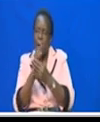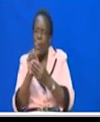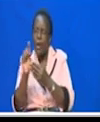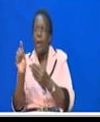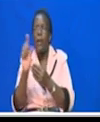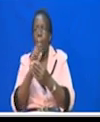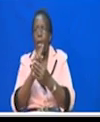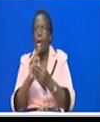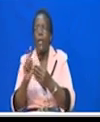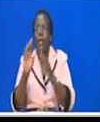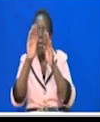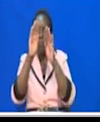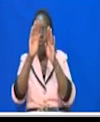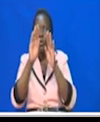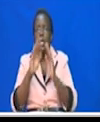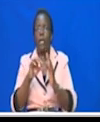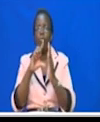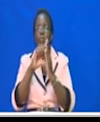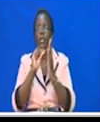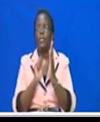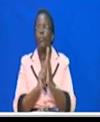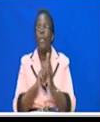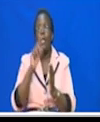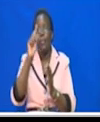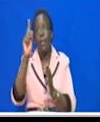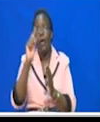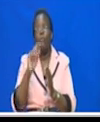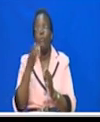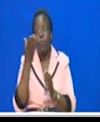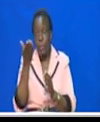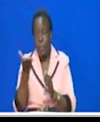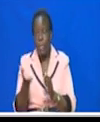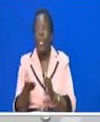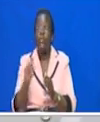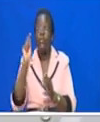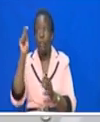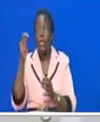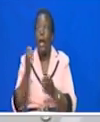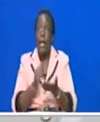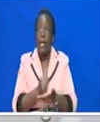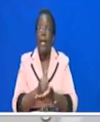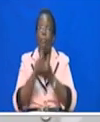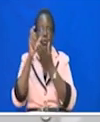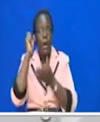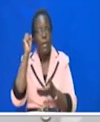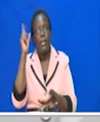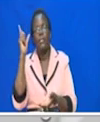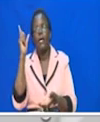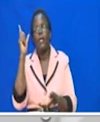underline key words. Therefore, for this particular question, I will help you understand